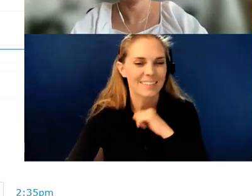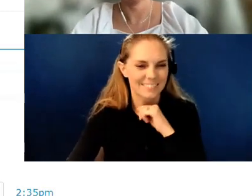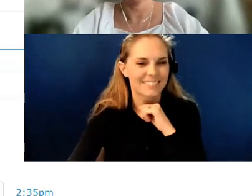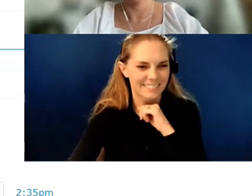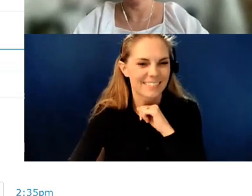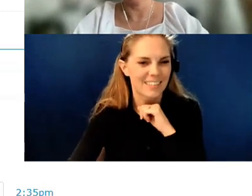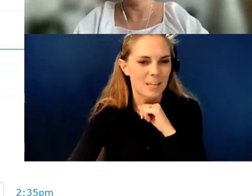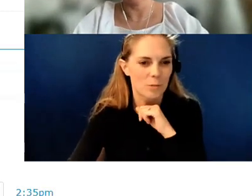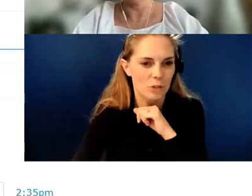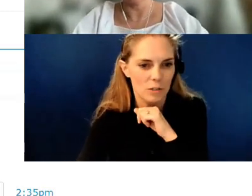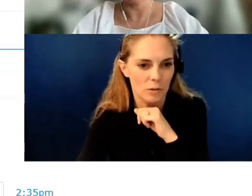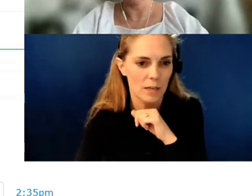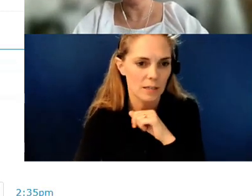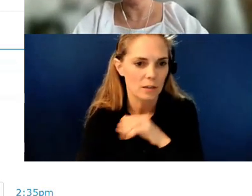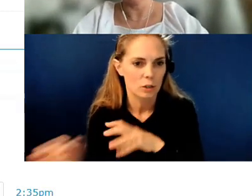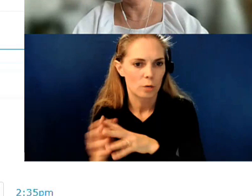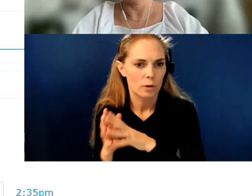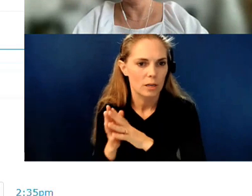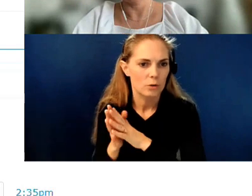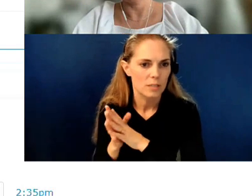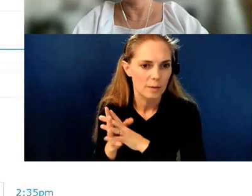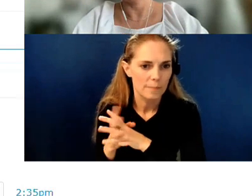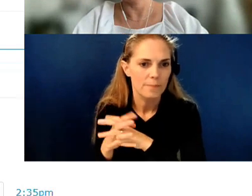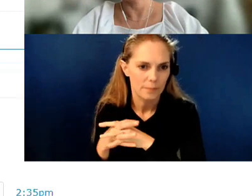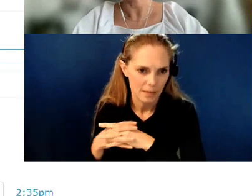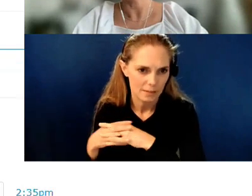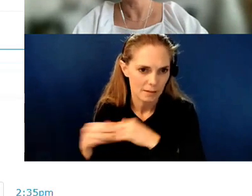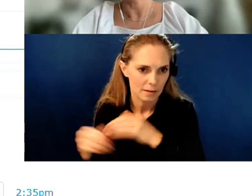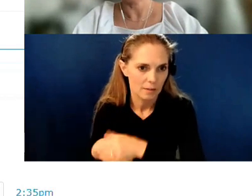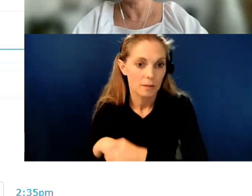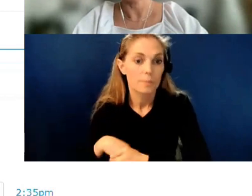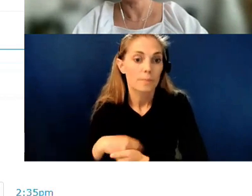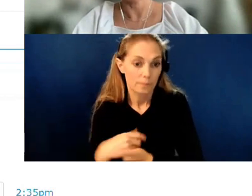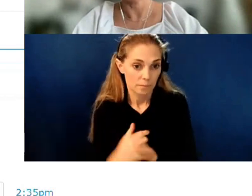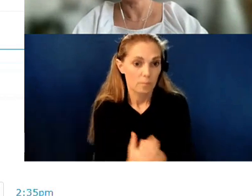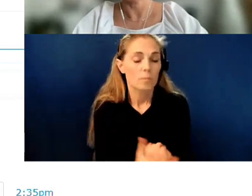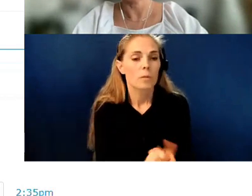Yeah. Patricia was asking the interpreter, can you see me? Yes.